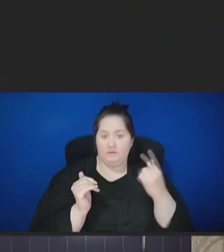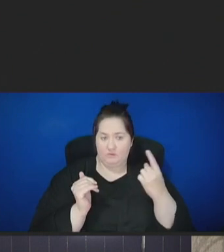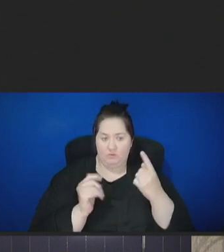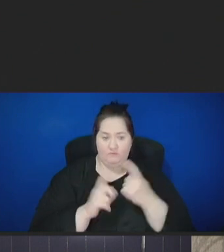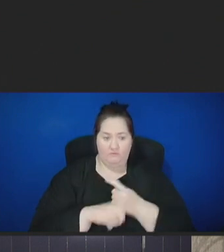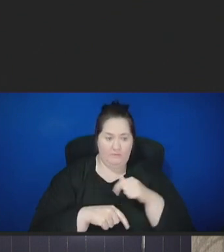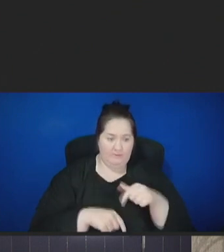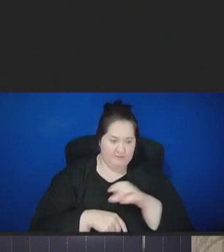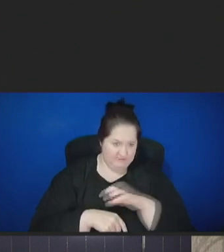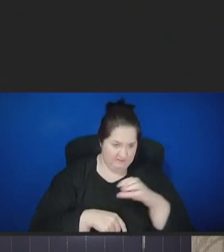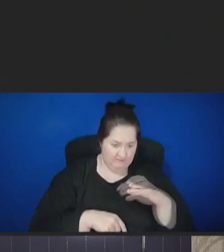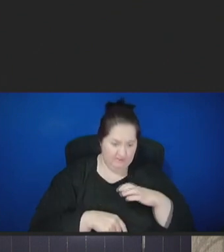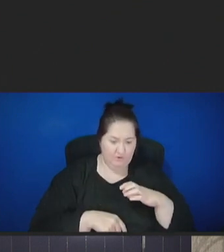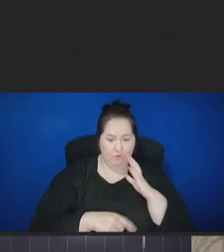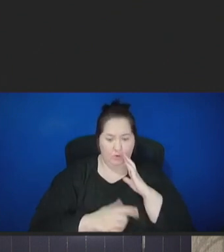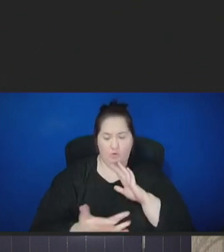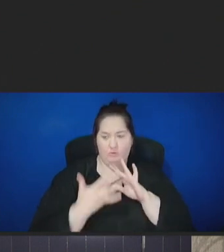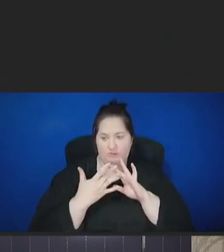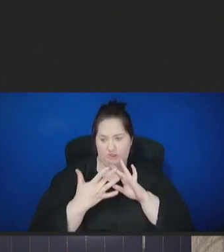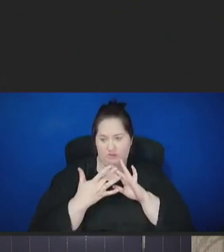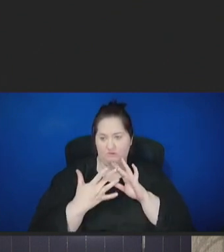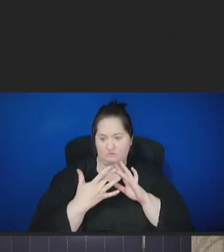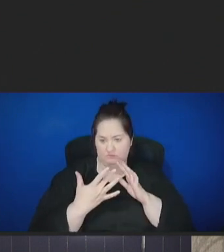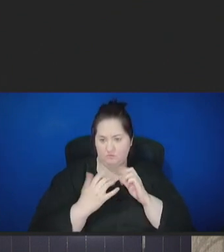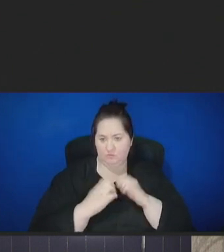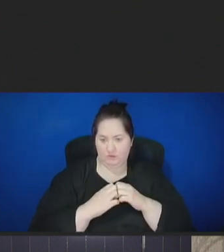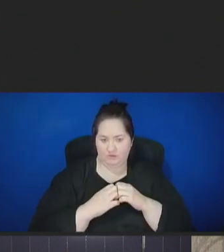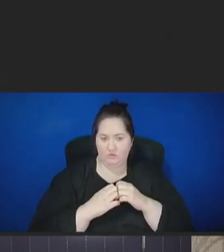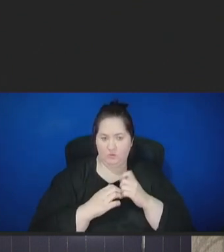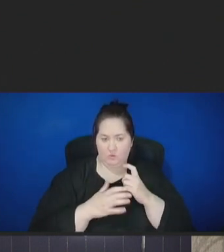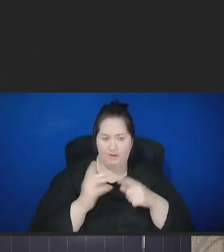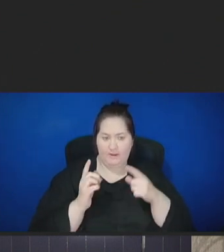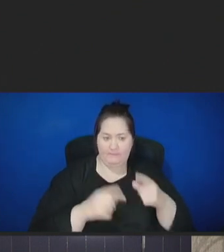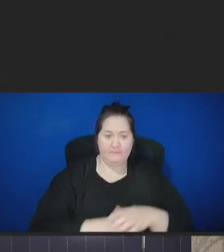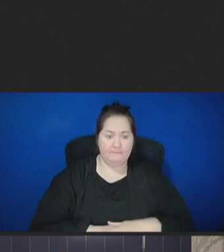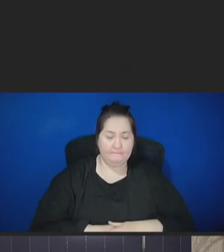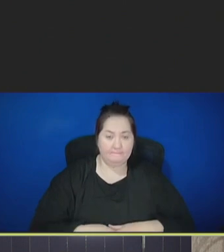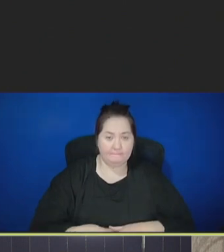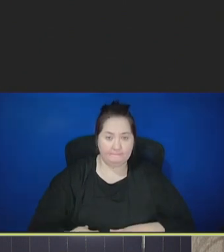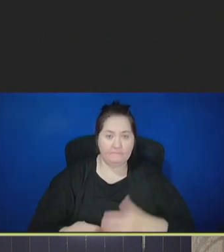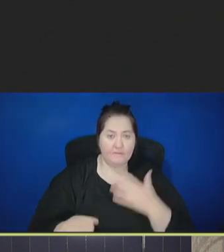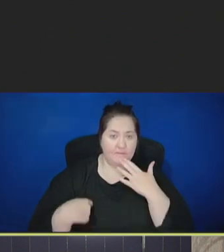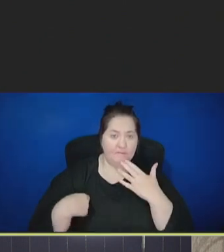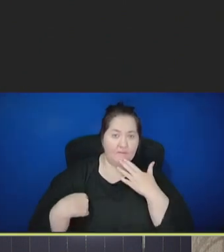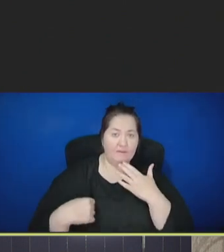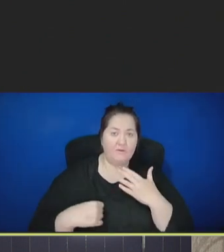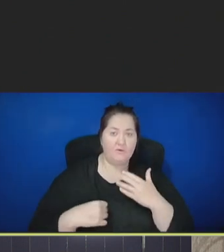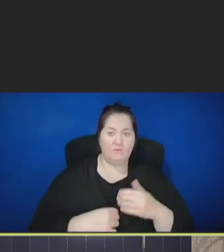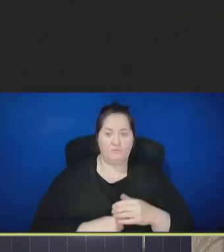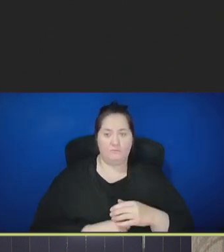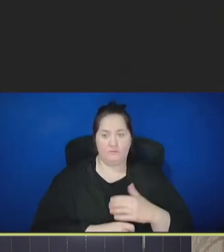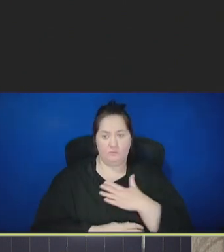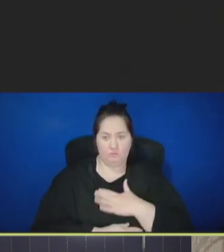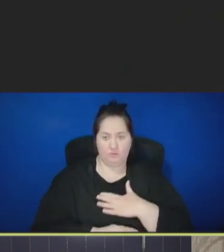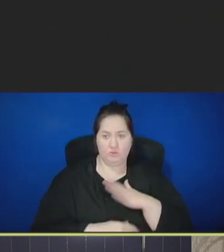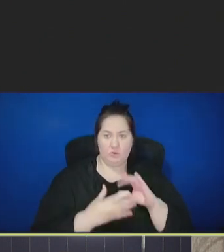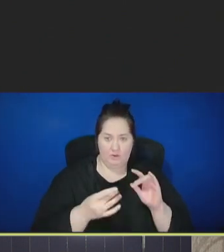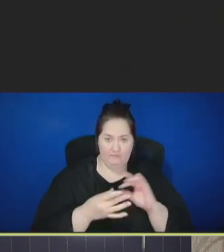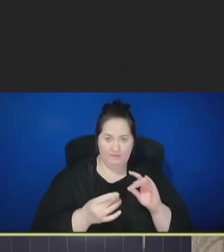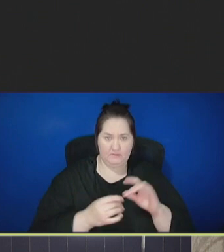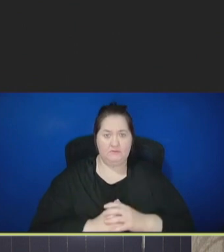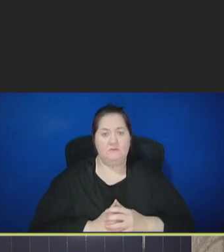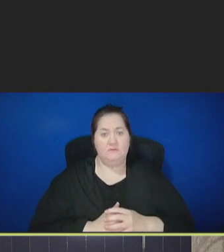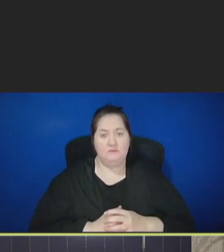this committee will reach out to me in regards to what took place. Thank you, Mr. Sestaro. We appreciate your comment.